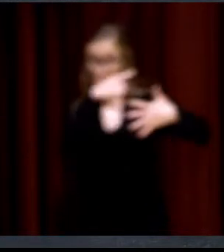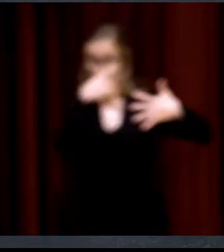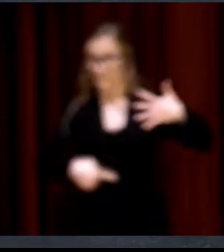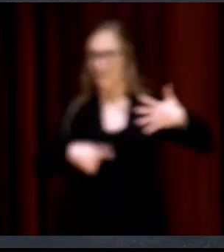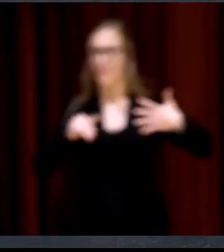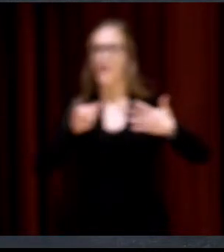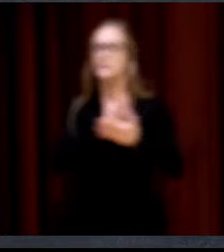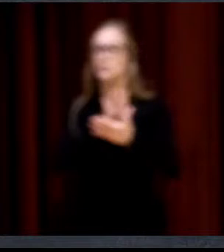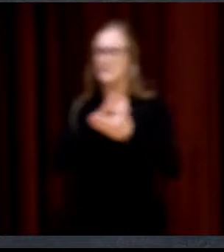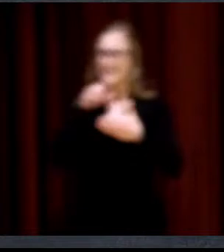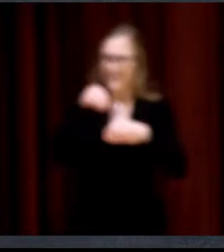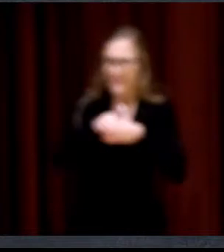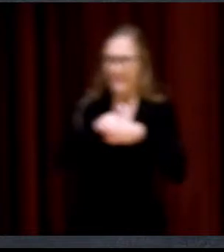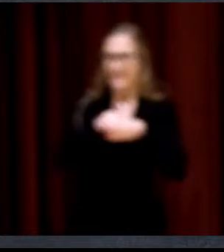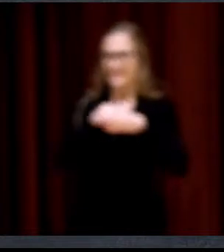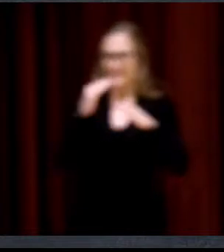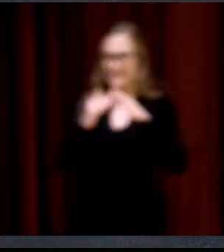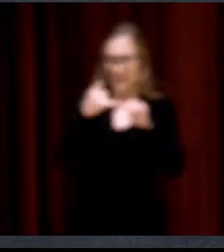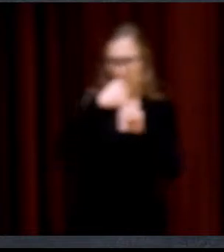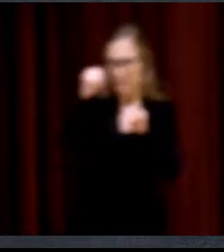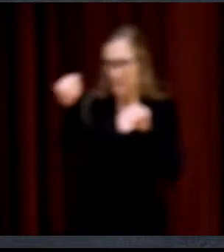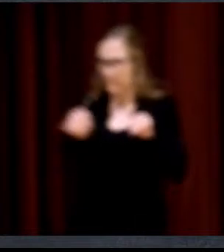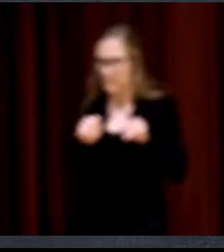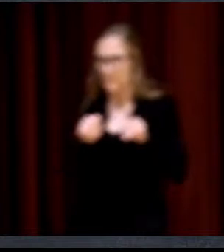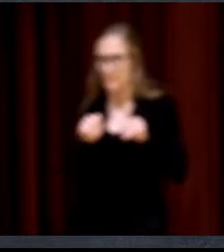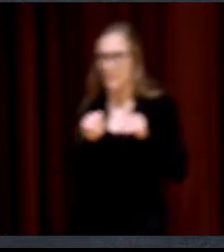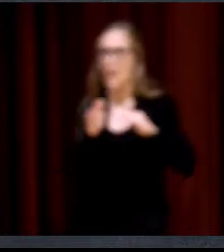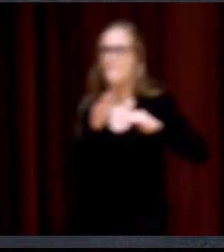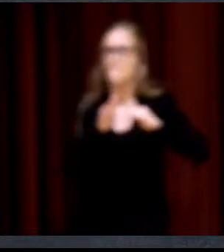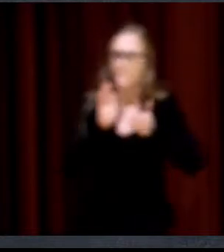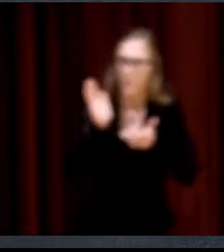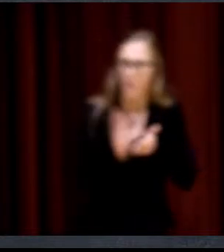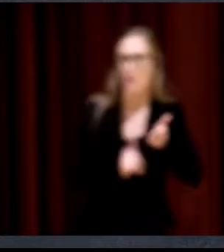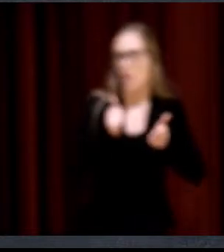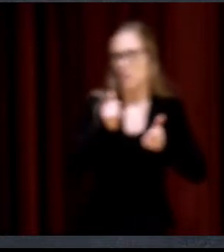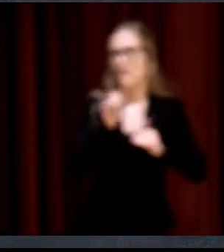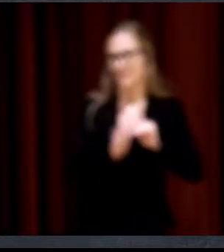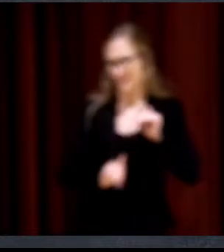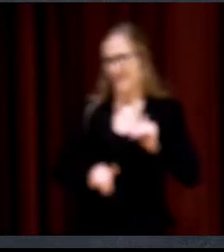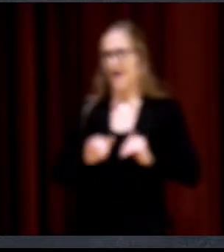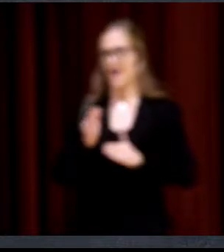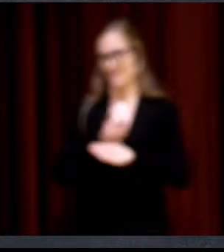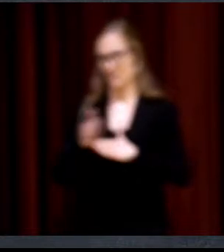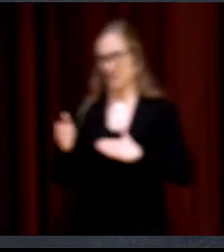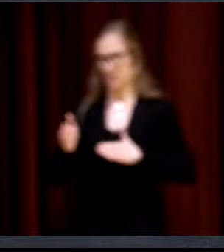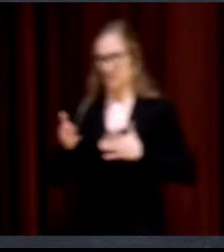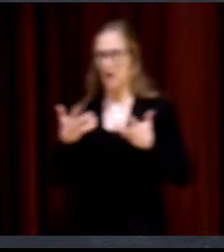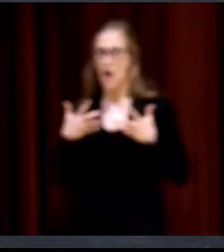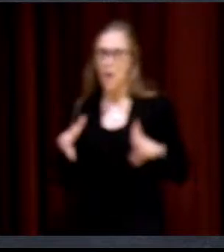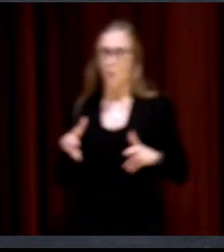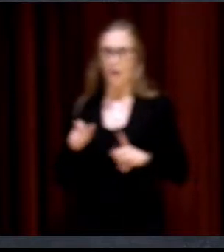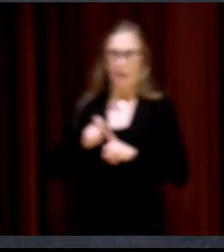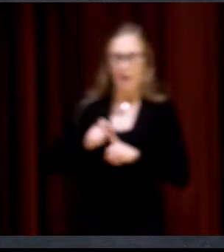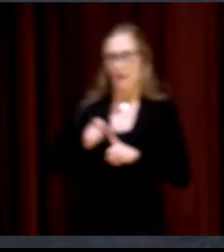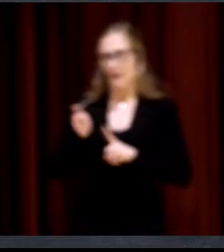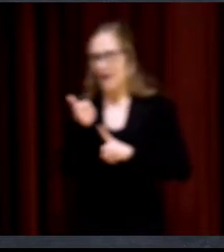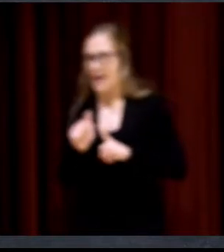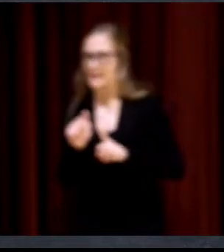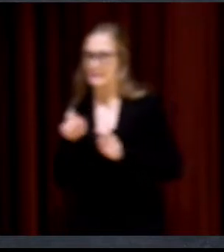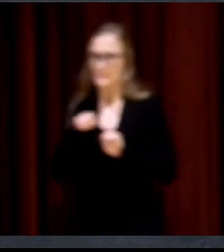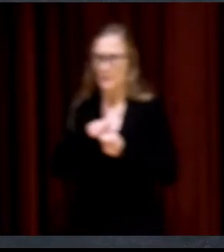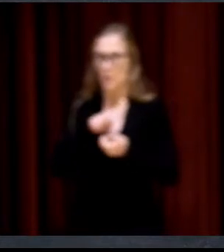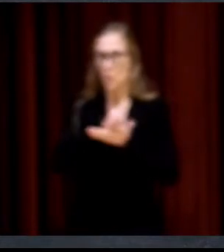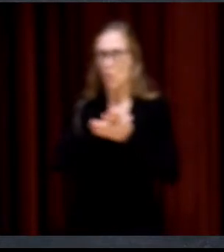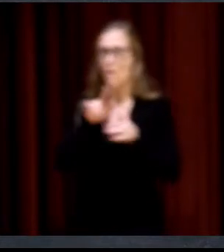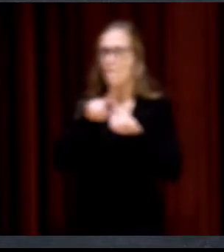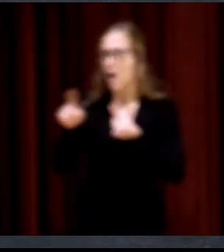in the city, within the city limits. All of them are below that state average. I don't want to pick on any particular school, but if you think about